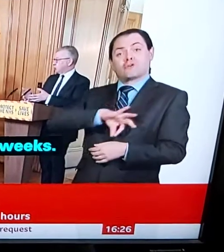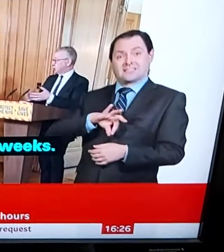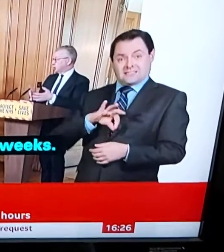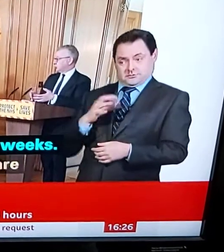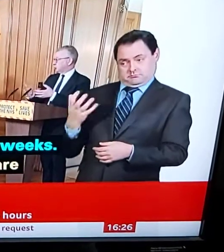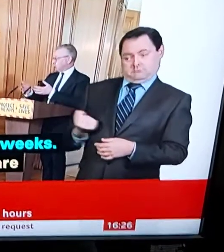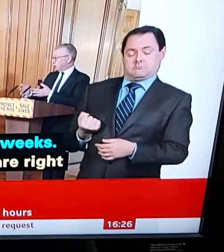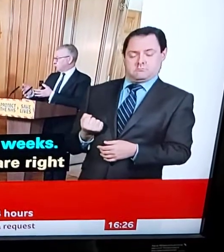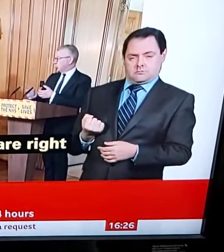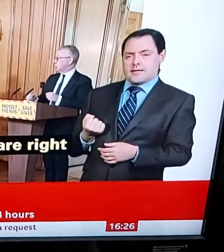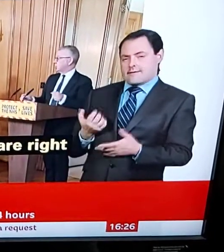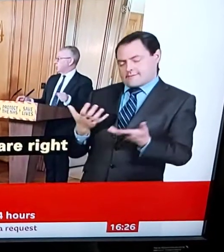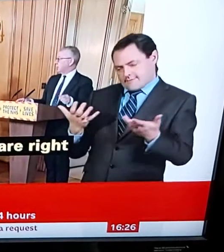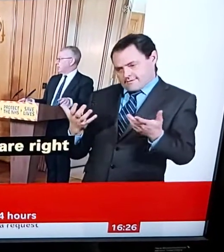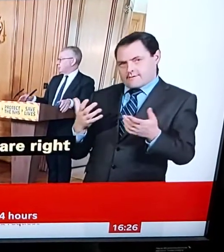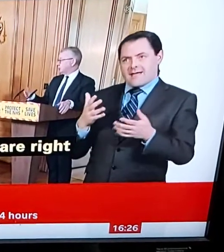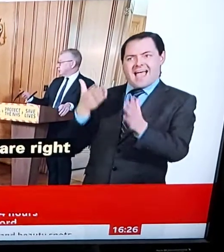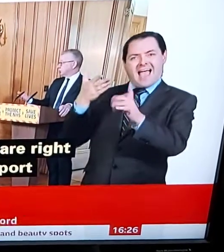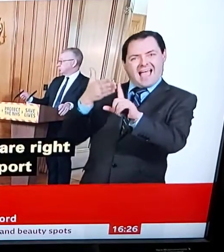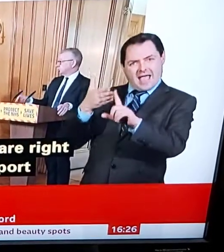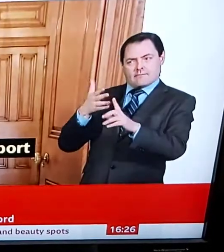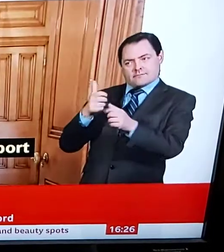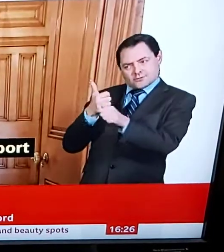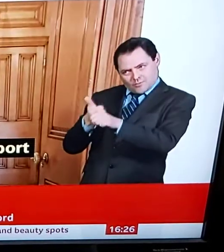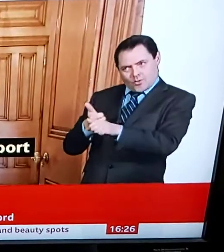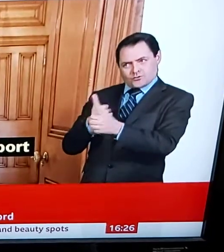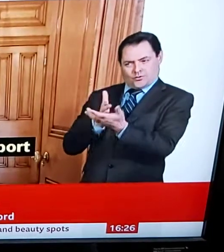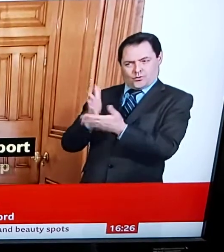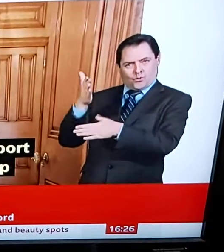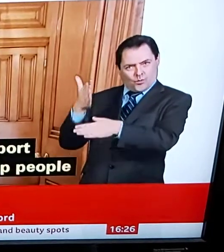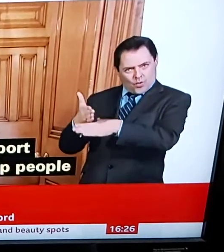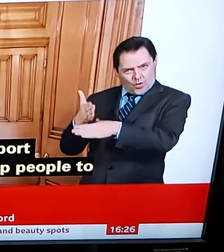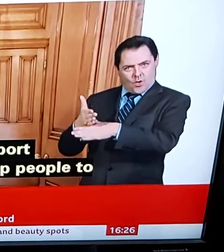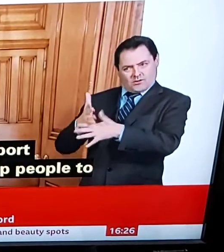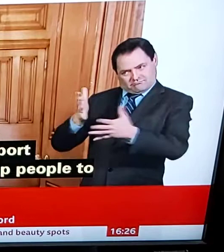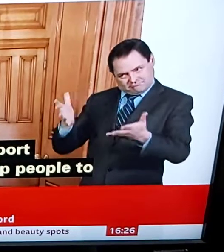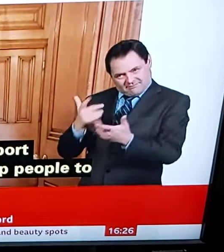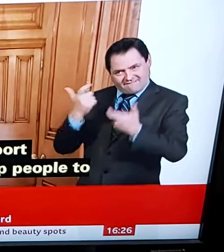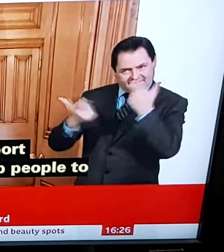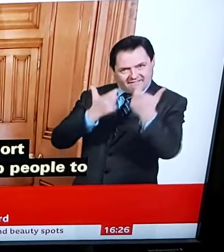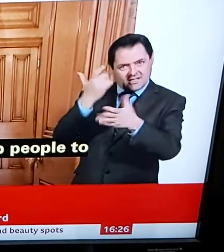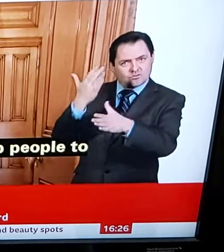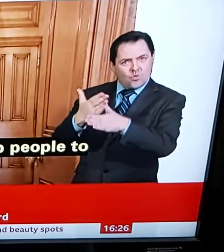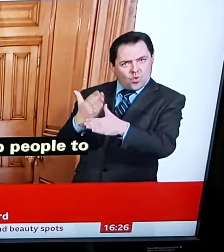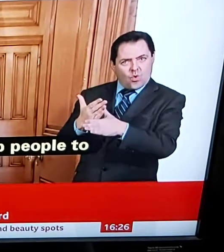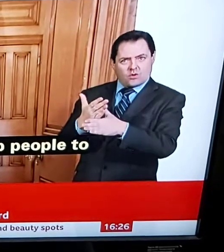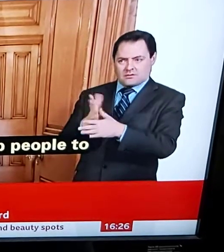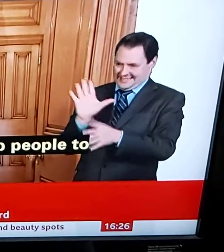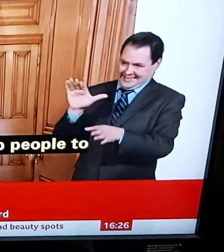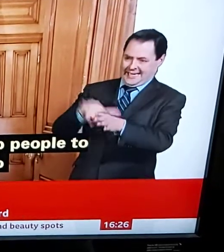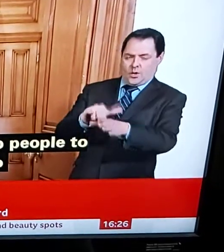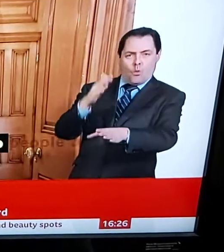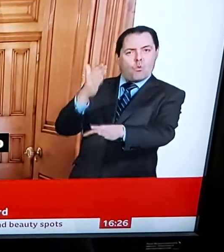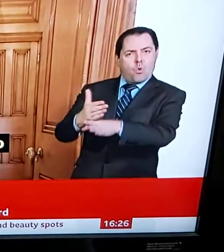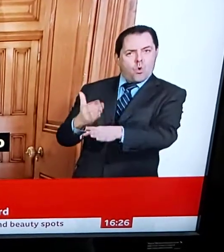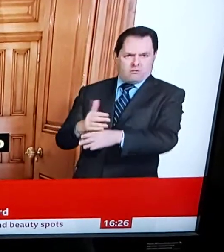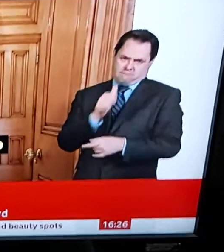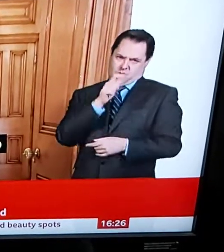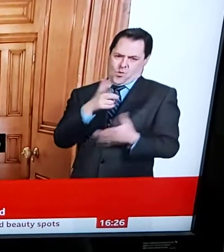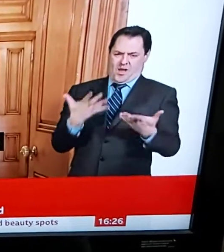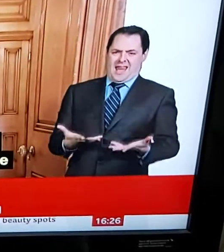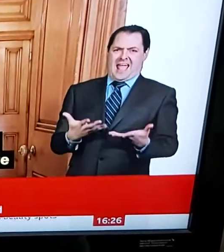people in work and to help people to find work, and designed to incentivize work. But we're living, as you acknowledge, through unprecedented economic